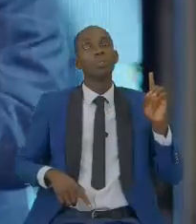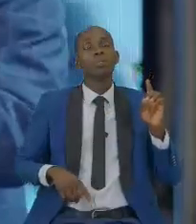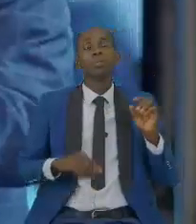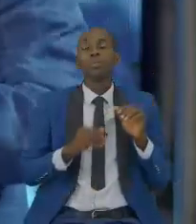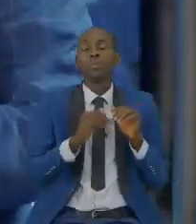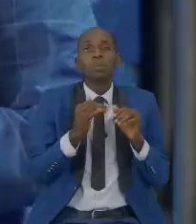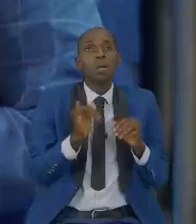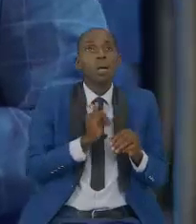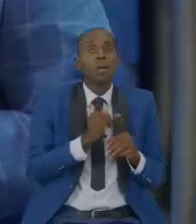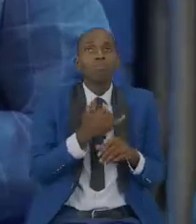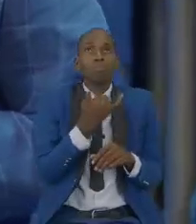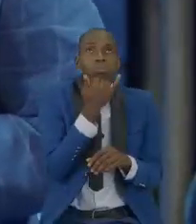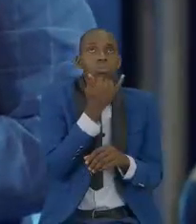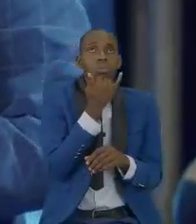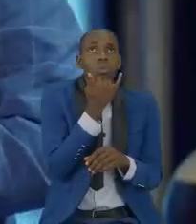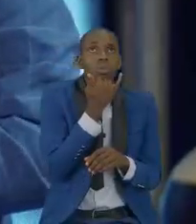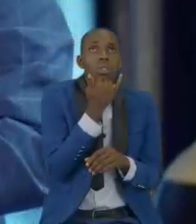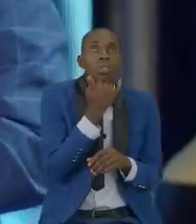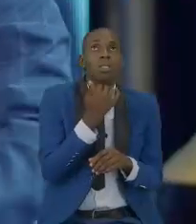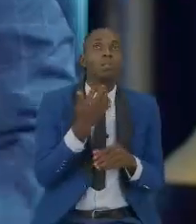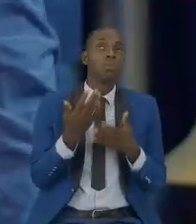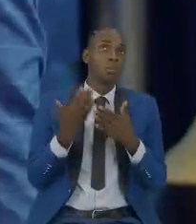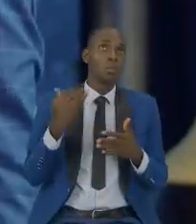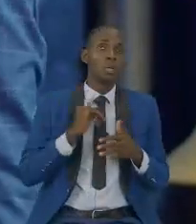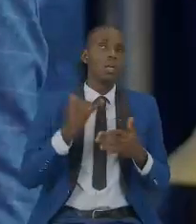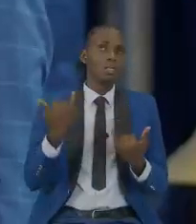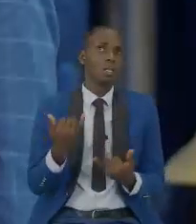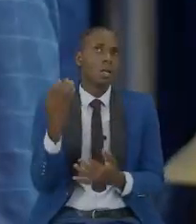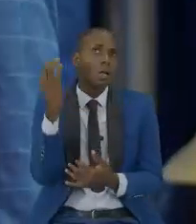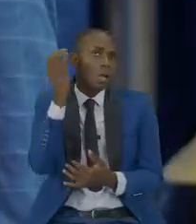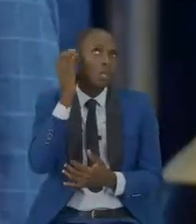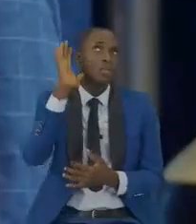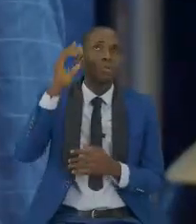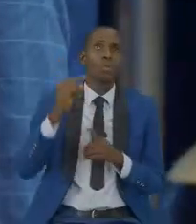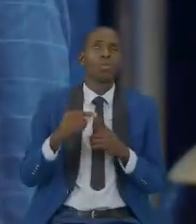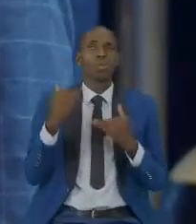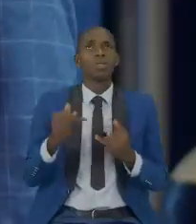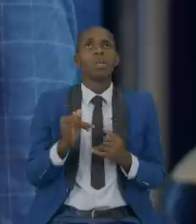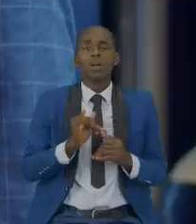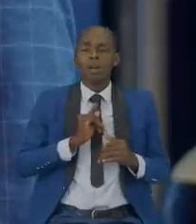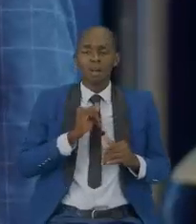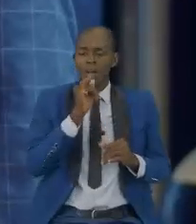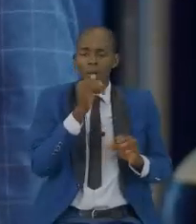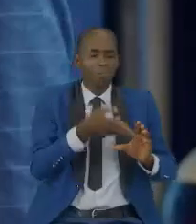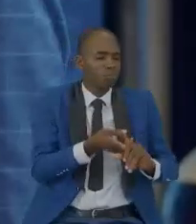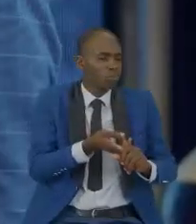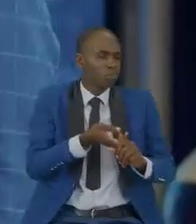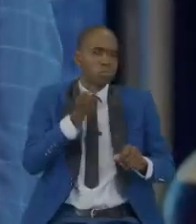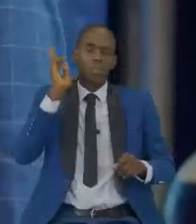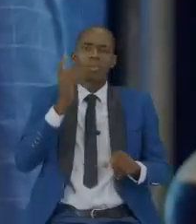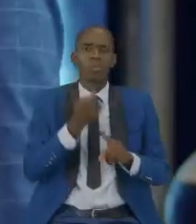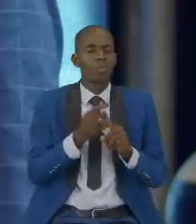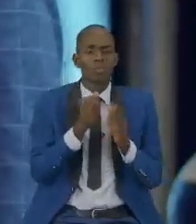unmistakably, I've heard your voice today. I'm coming out of that darkness, out of